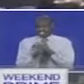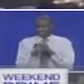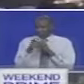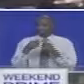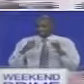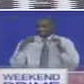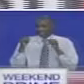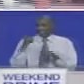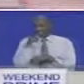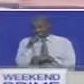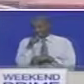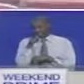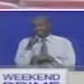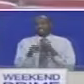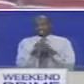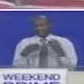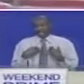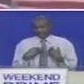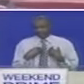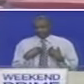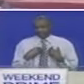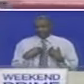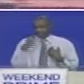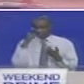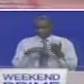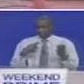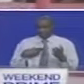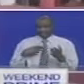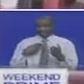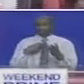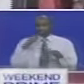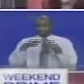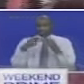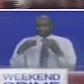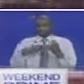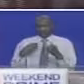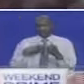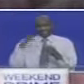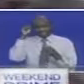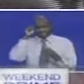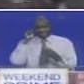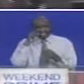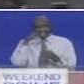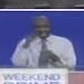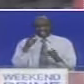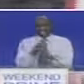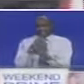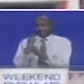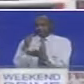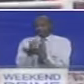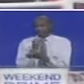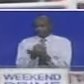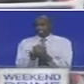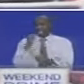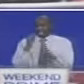State House-backed task force, which had scheduled a restructuring process in all state corporations and parastatals by end